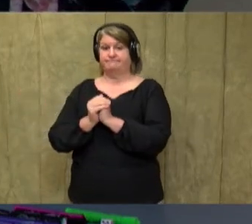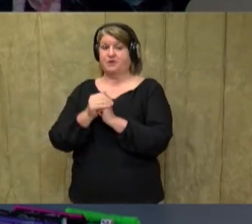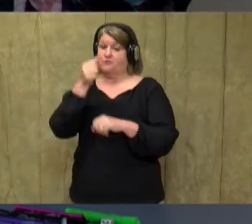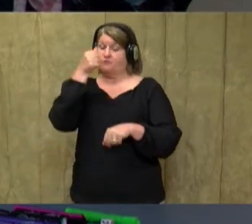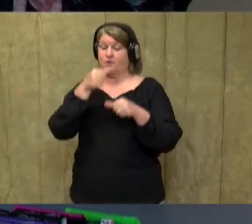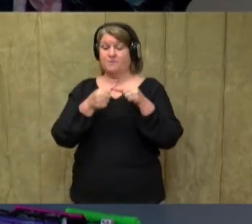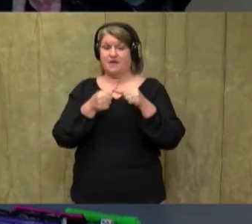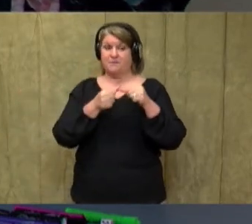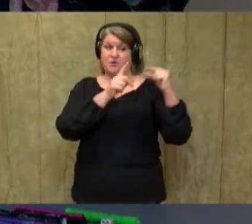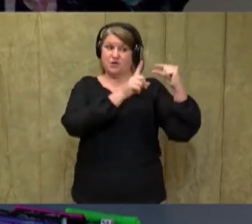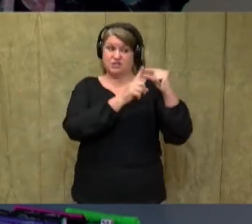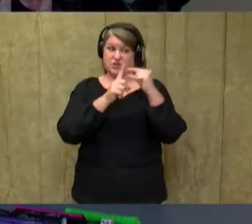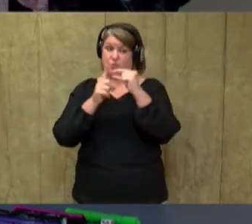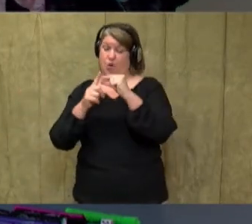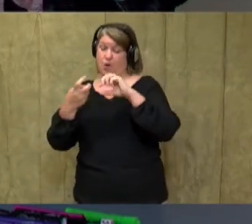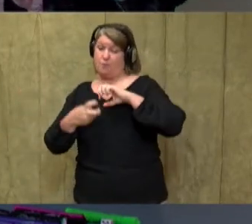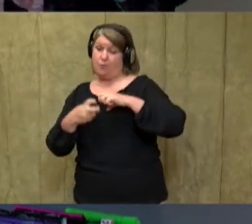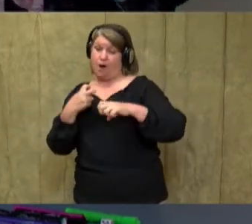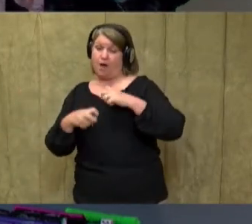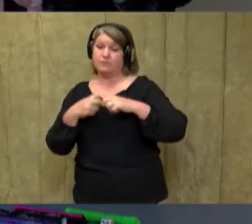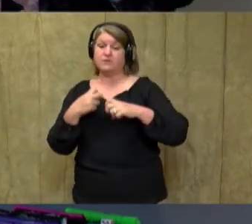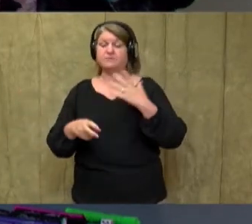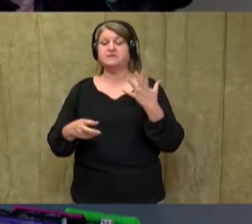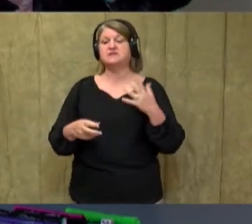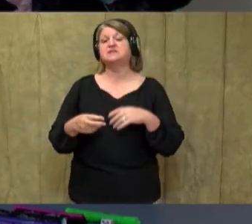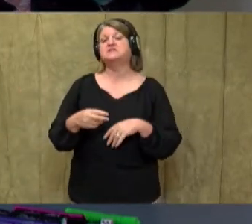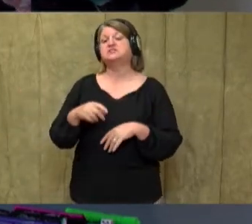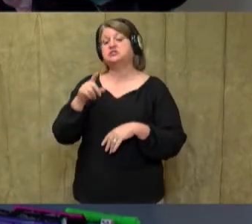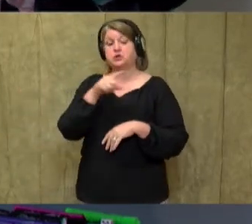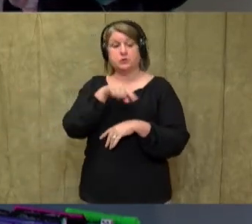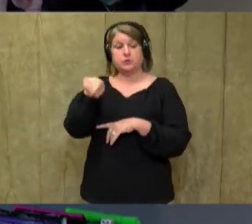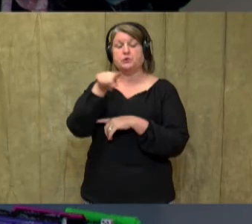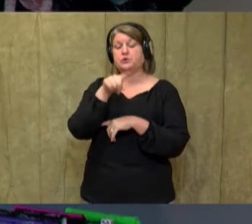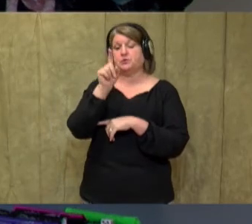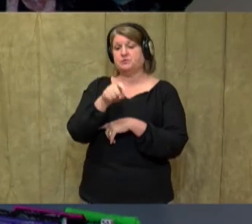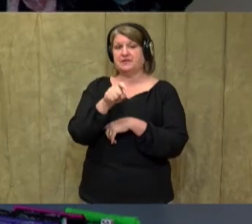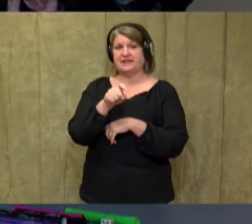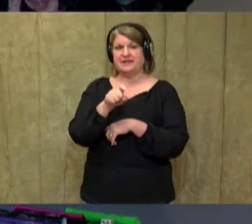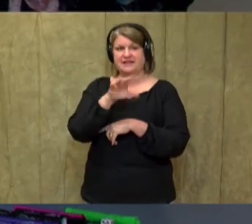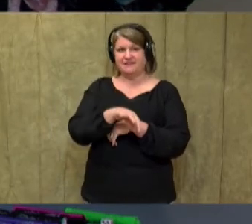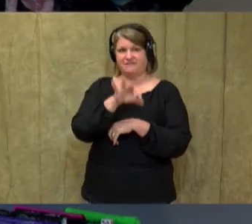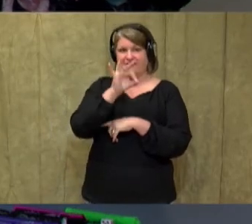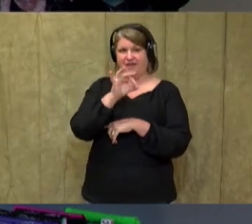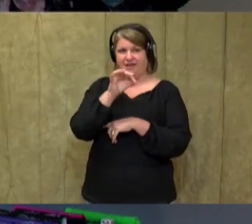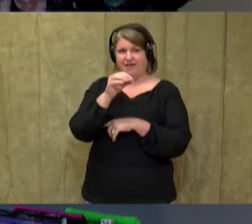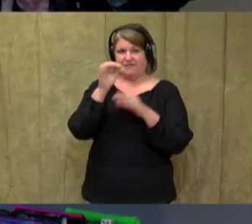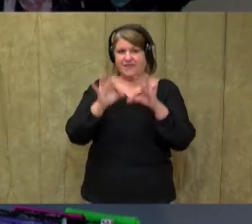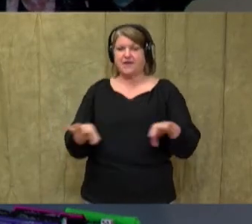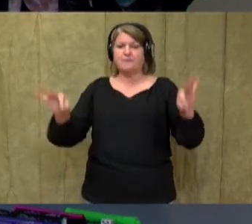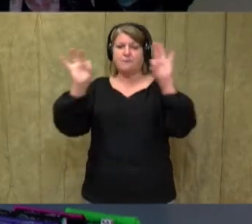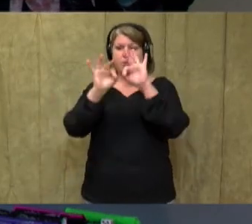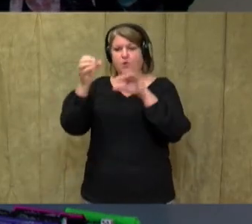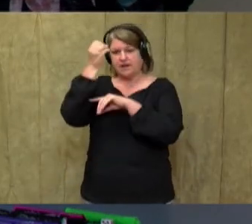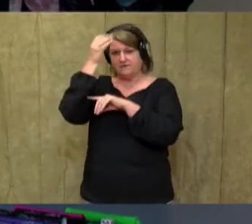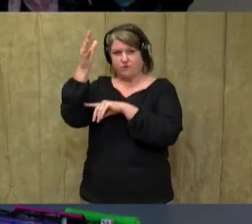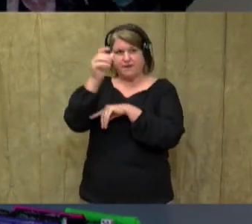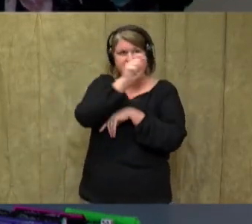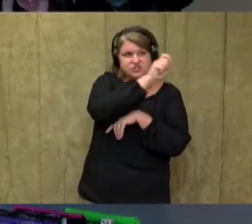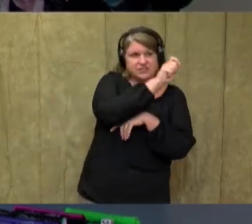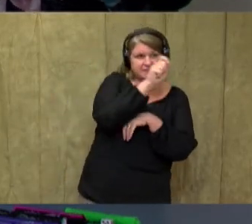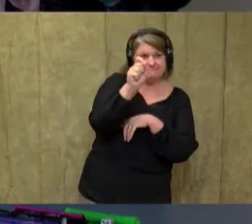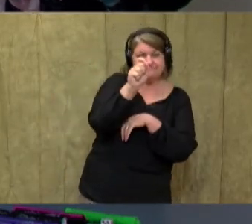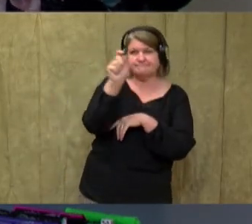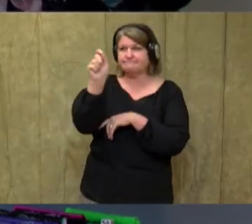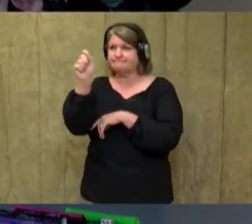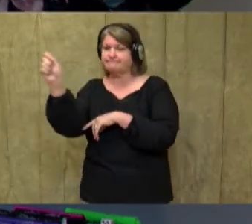Remember, it's a word problem, so you need to underline the important information.